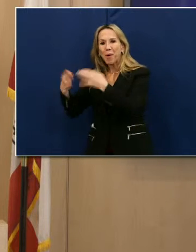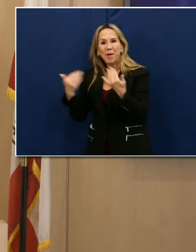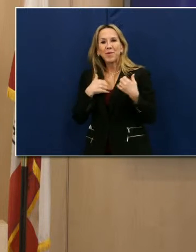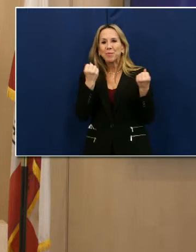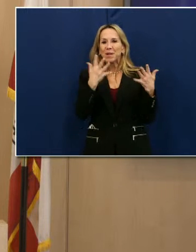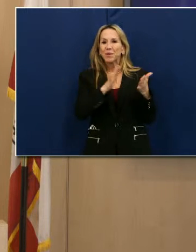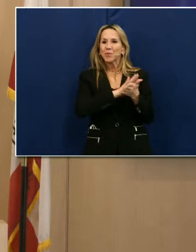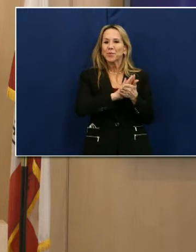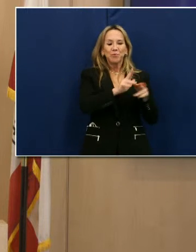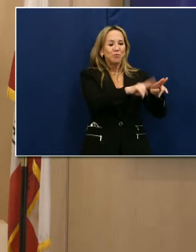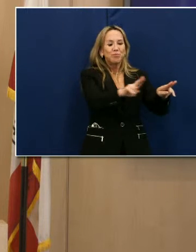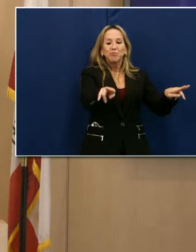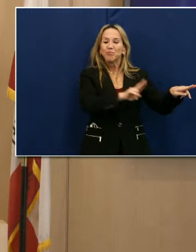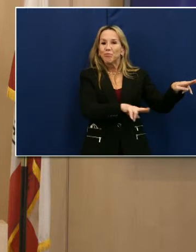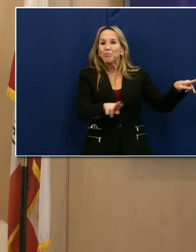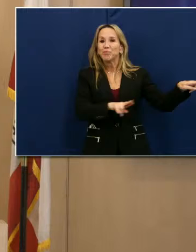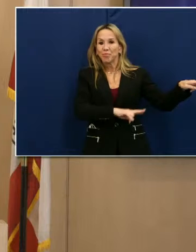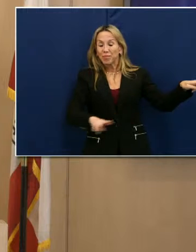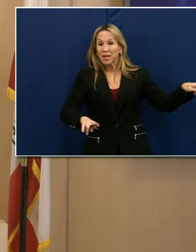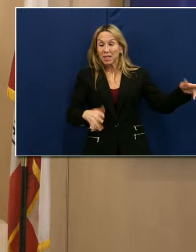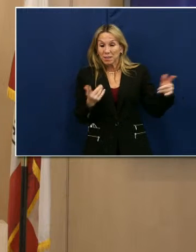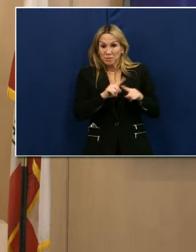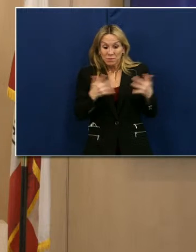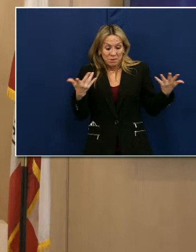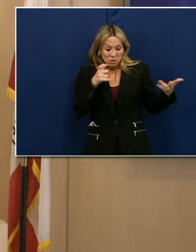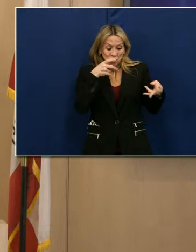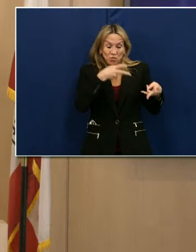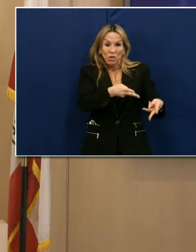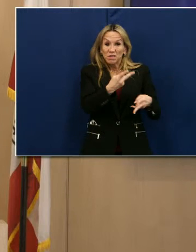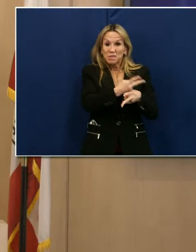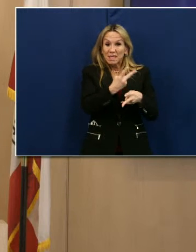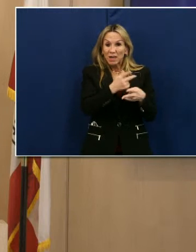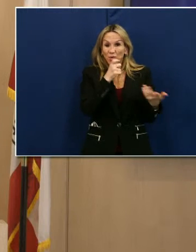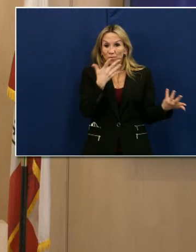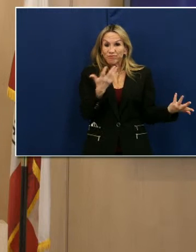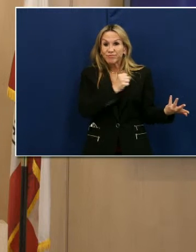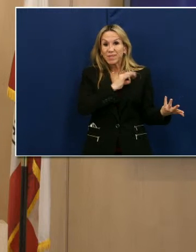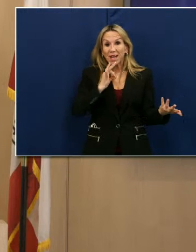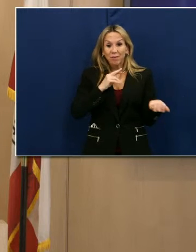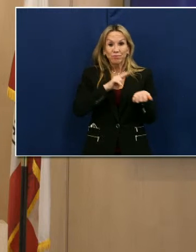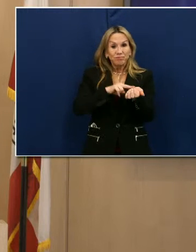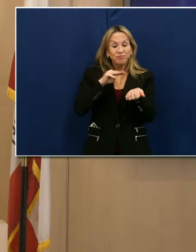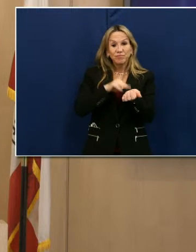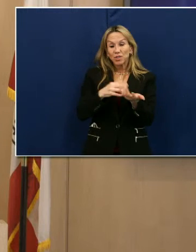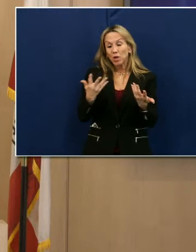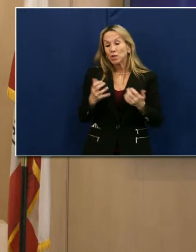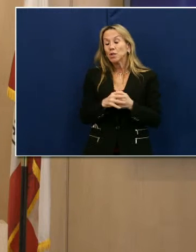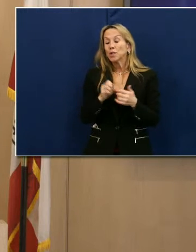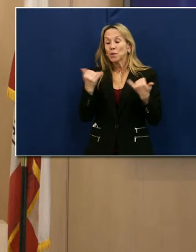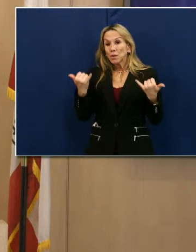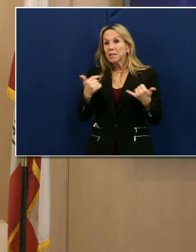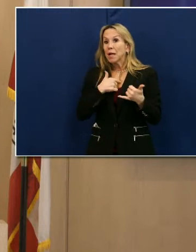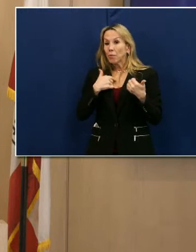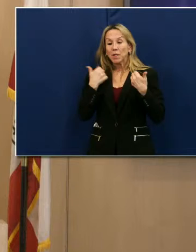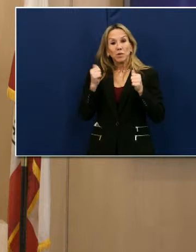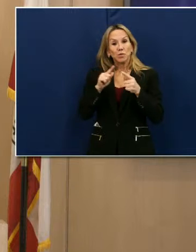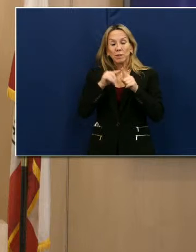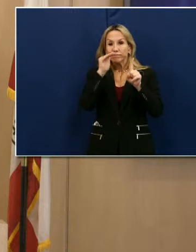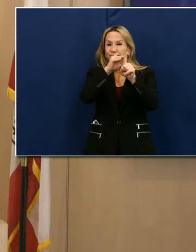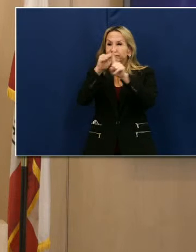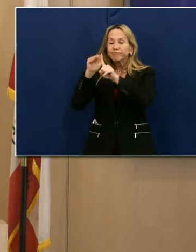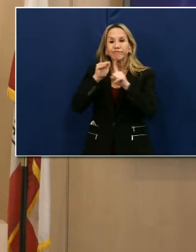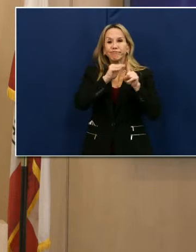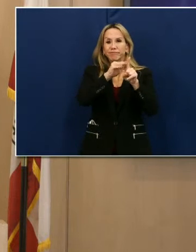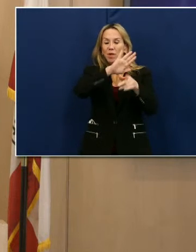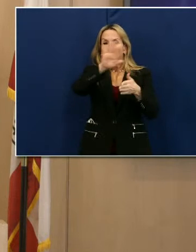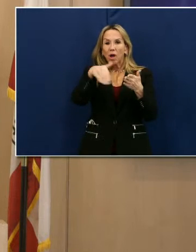in a facility today. The real problem is staffing. And so we're going to continue to fight to get everything we can from every entity that's out there. Our